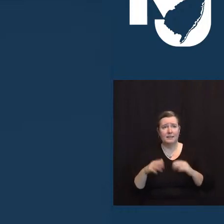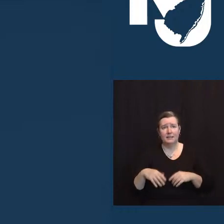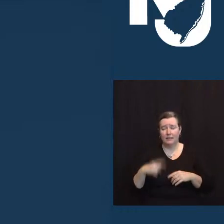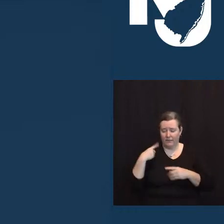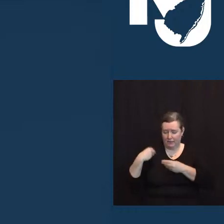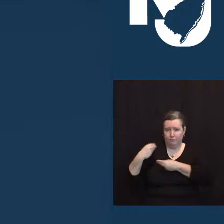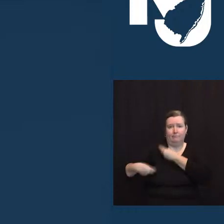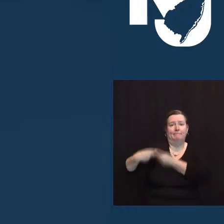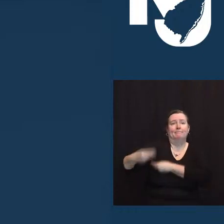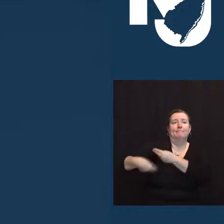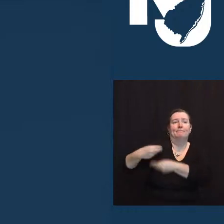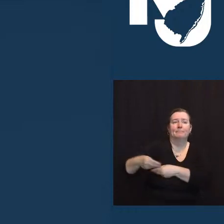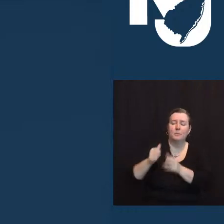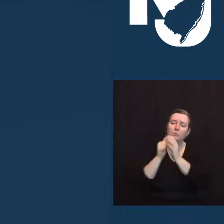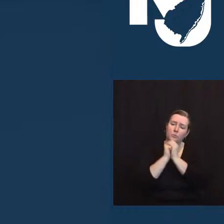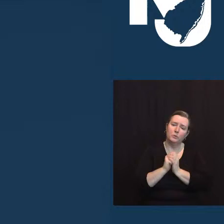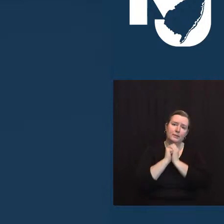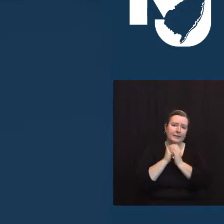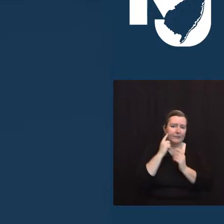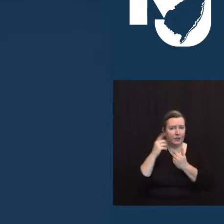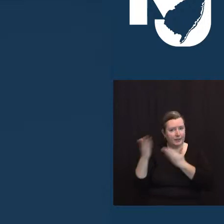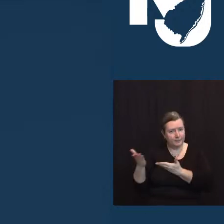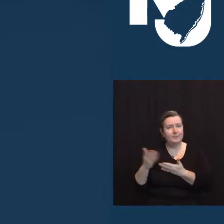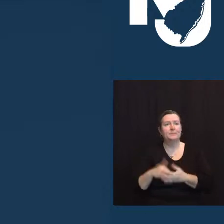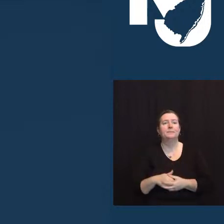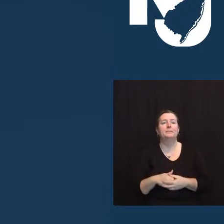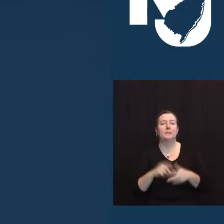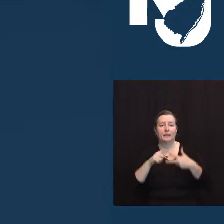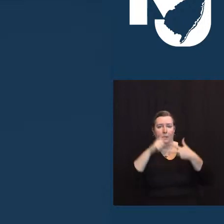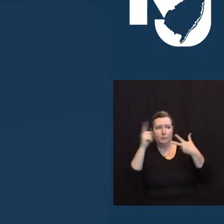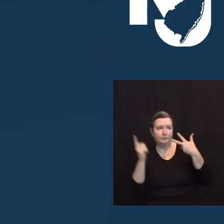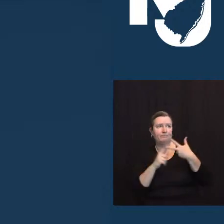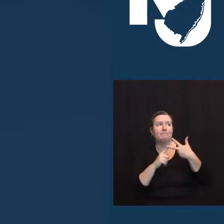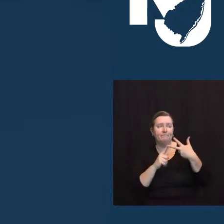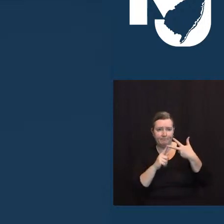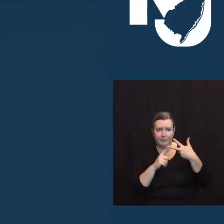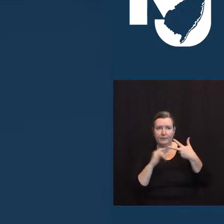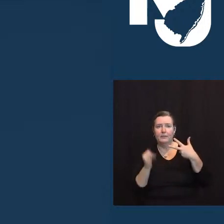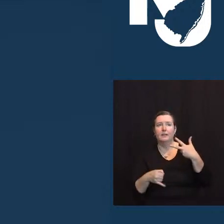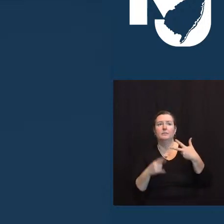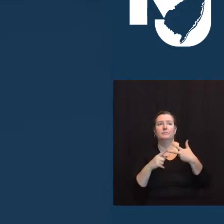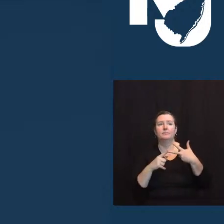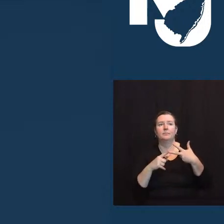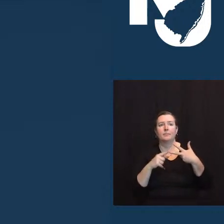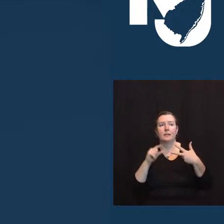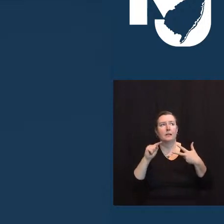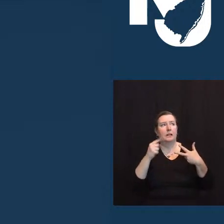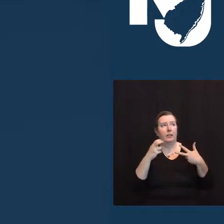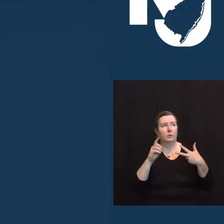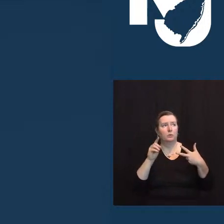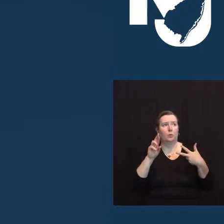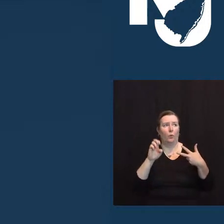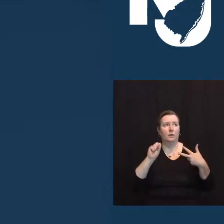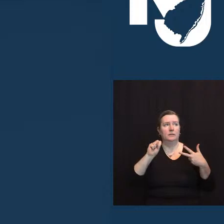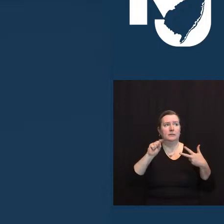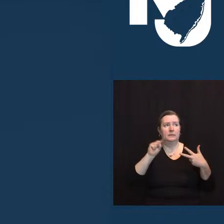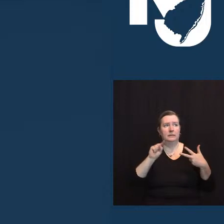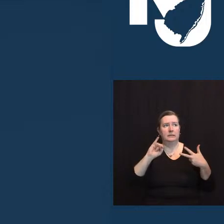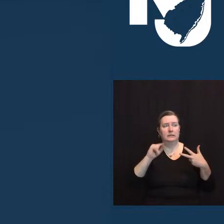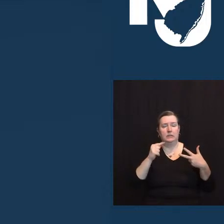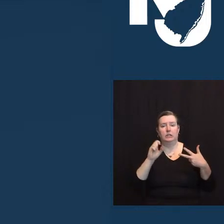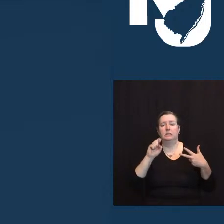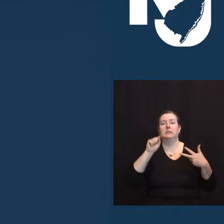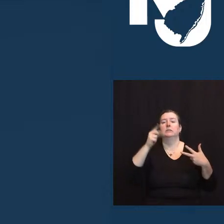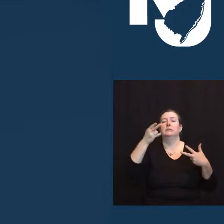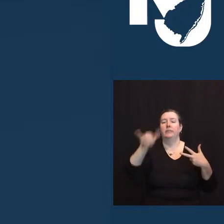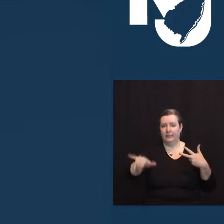prayers. And finally today, we also remember Theodore Sigathi, a longtime resident of Atlantic